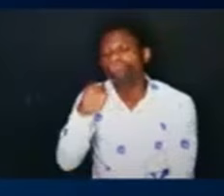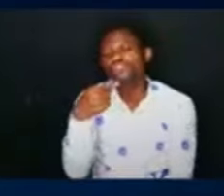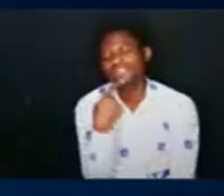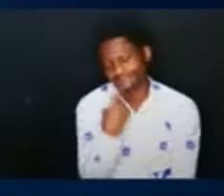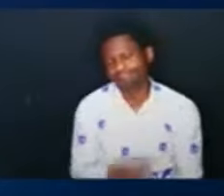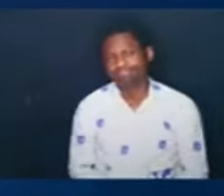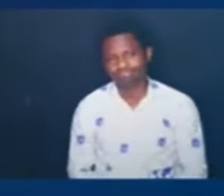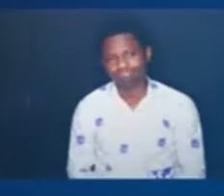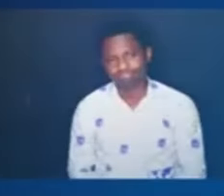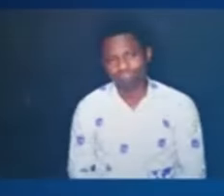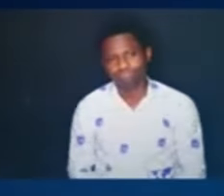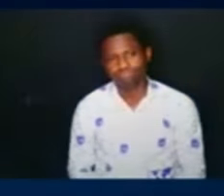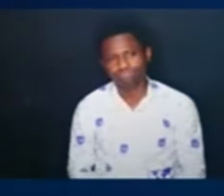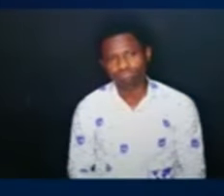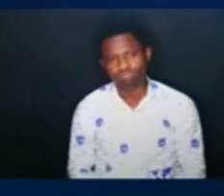said.